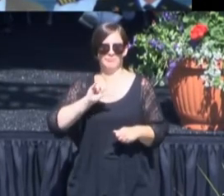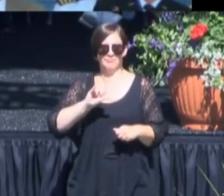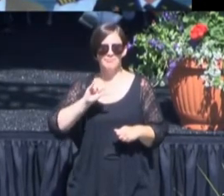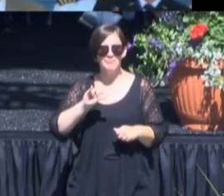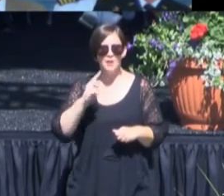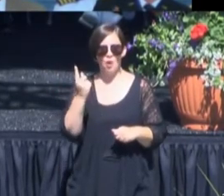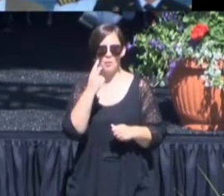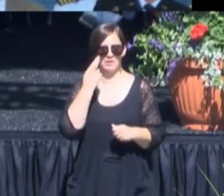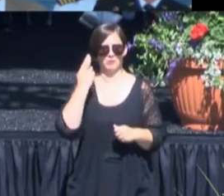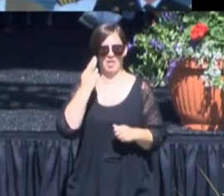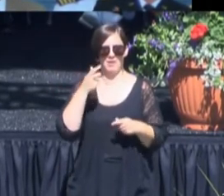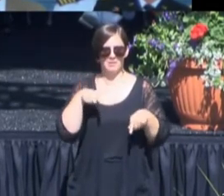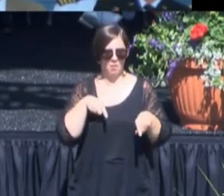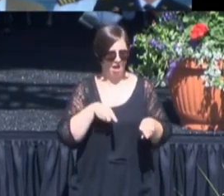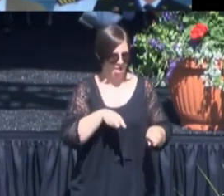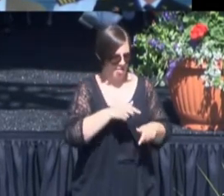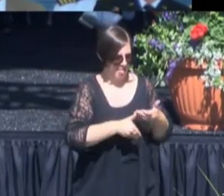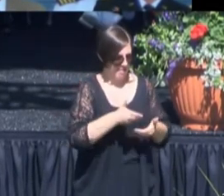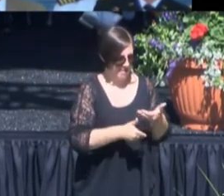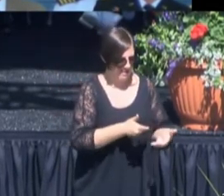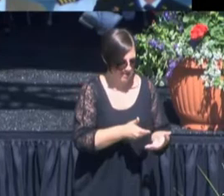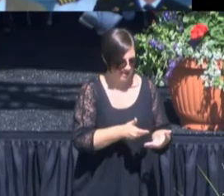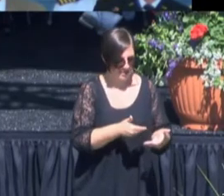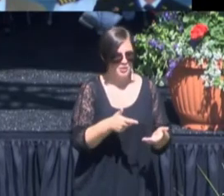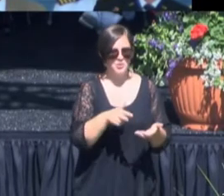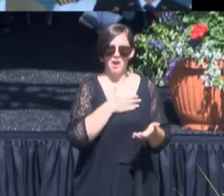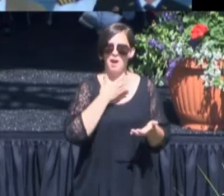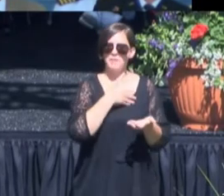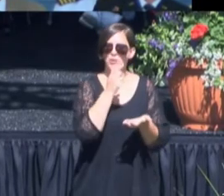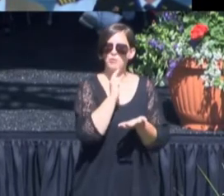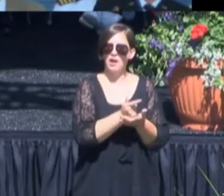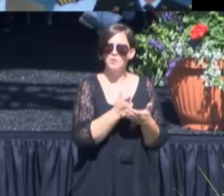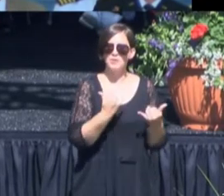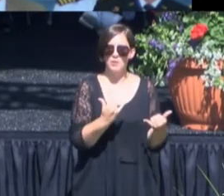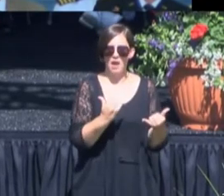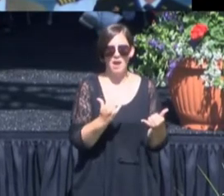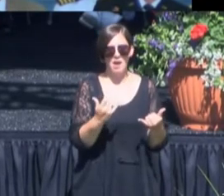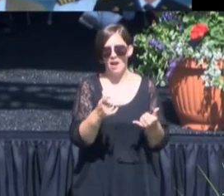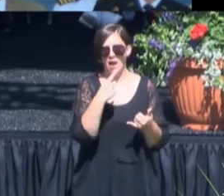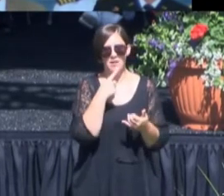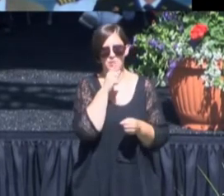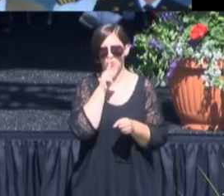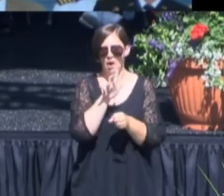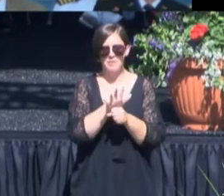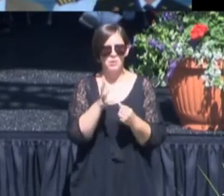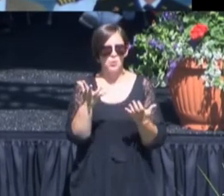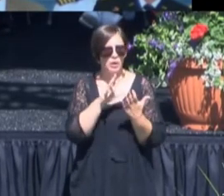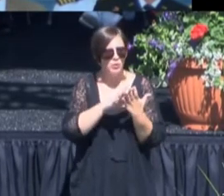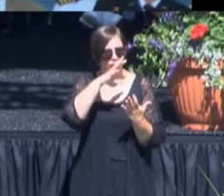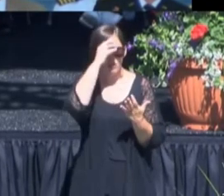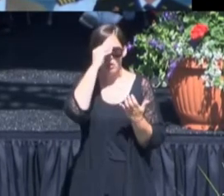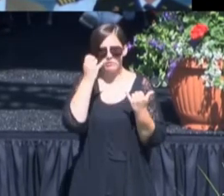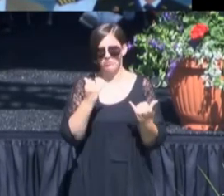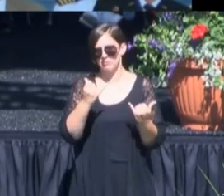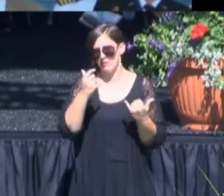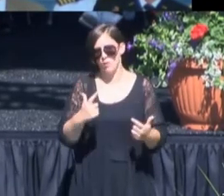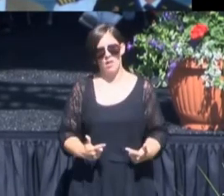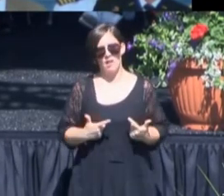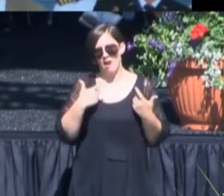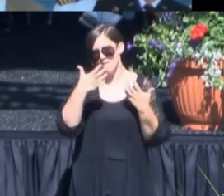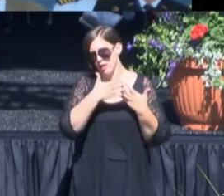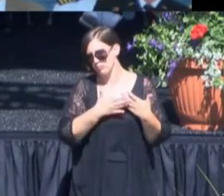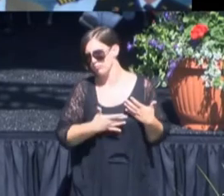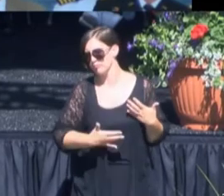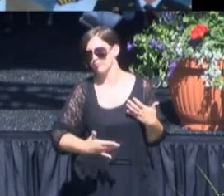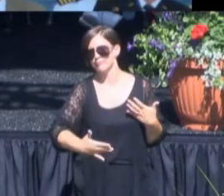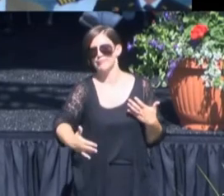mirror. And while you're very happy to be coming out today, I assure you what you picked up here for life's journey is going to serve